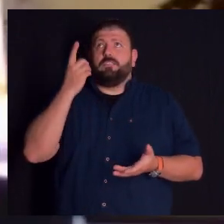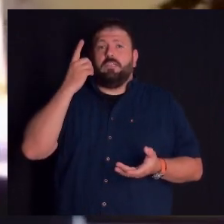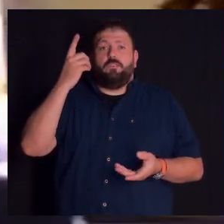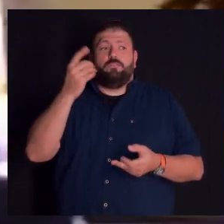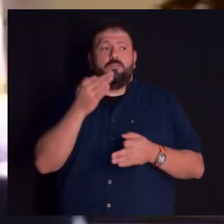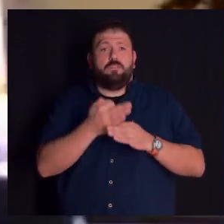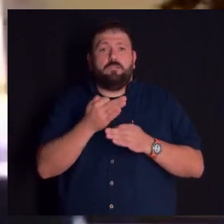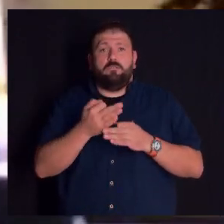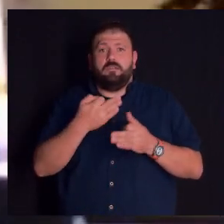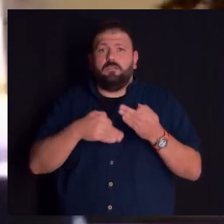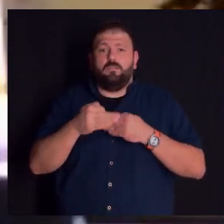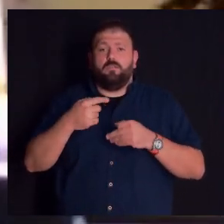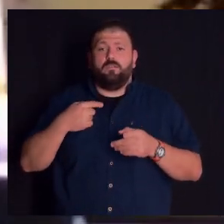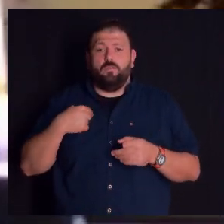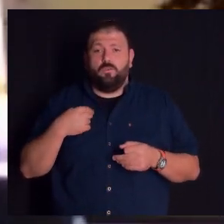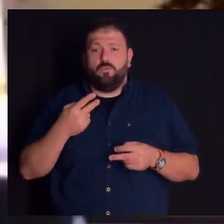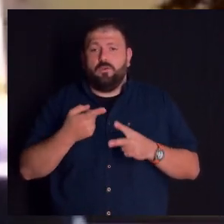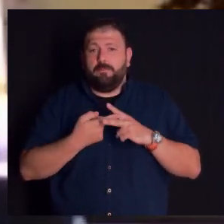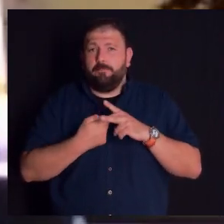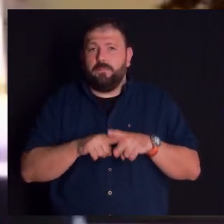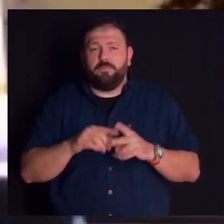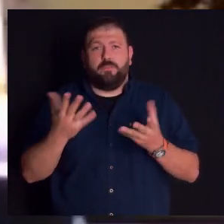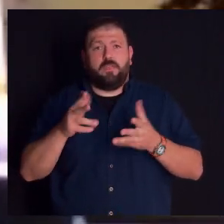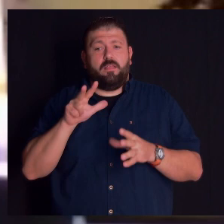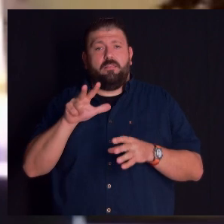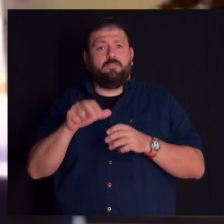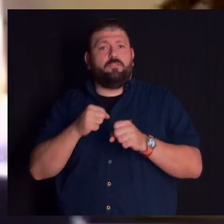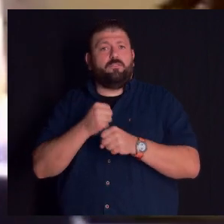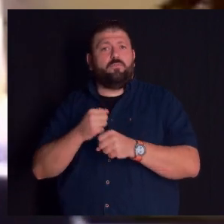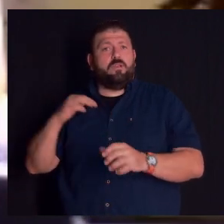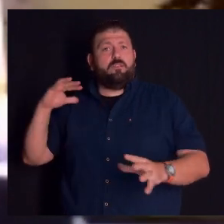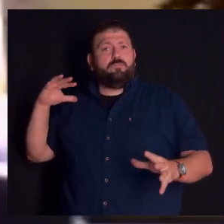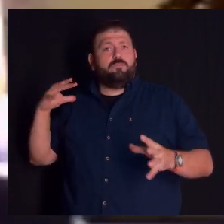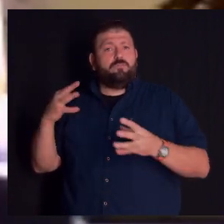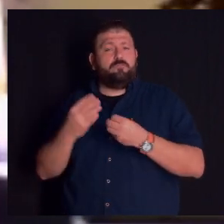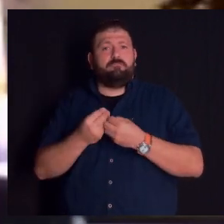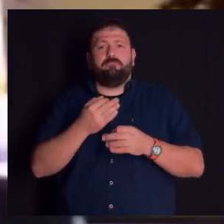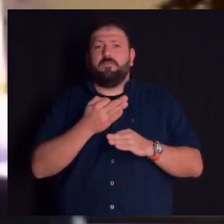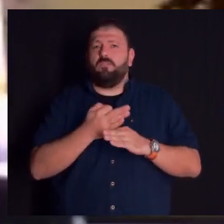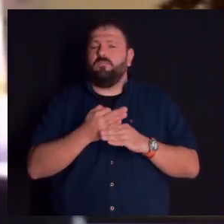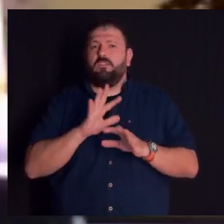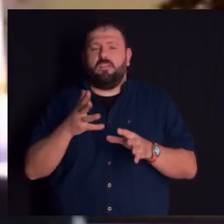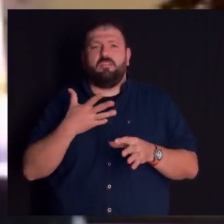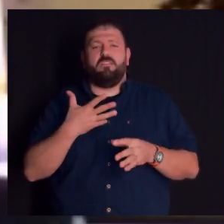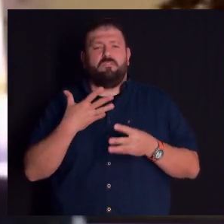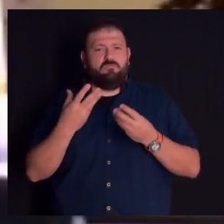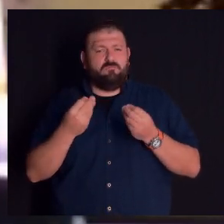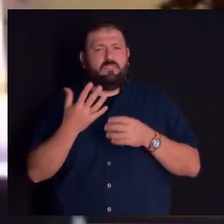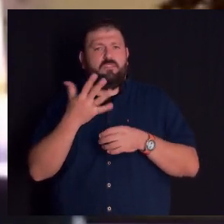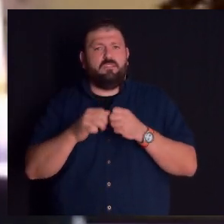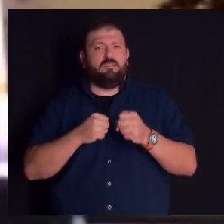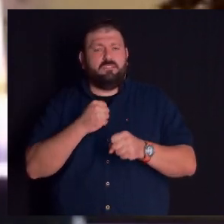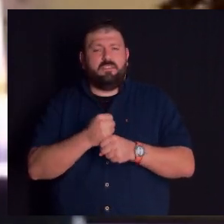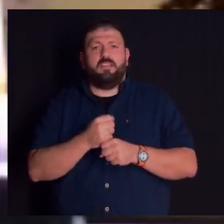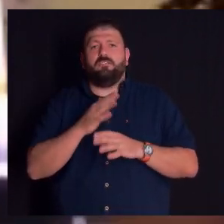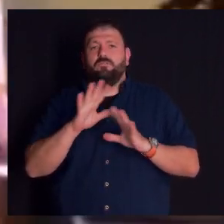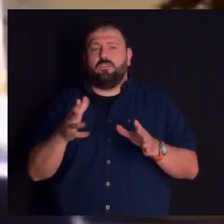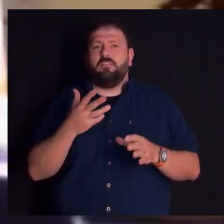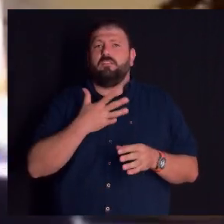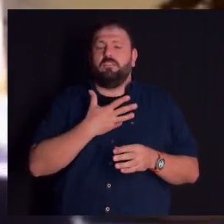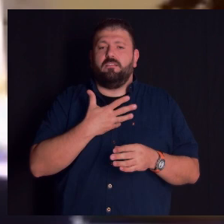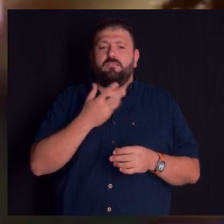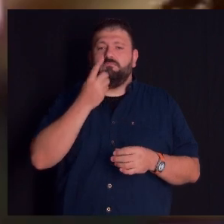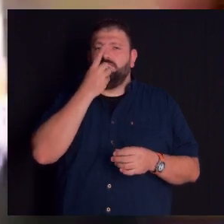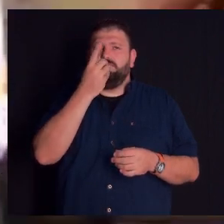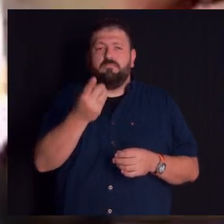exciting, and I'm thankful to God. I started with this company 18 years ago, so I've been a lot of, in what